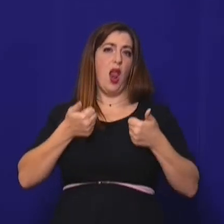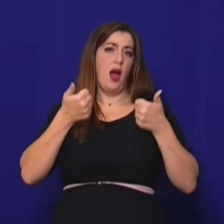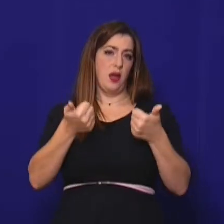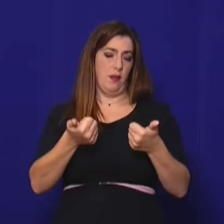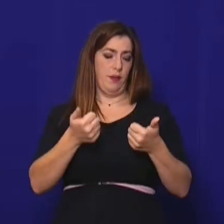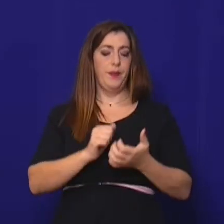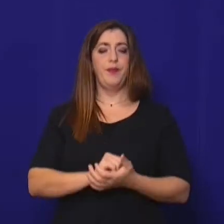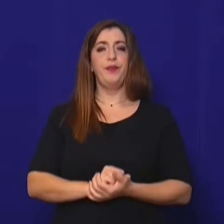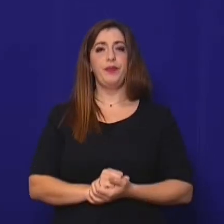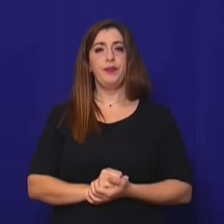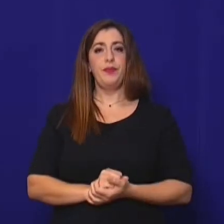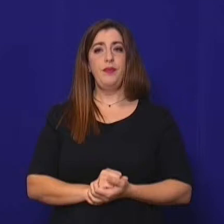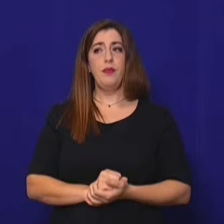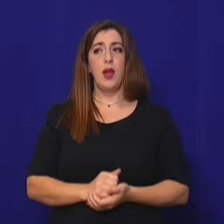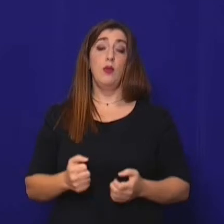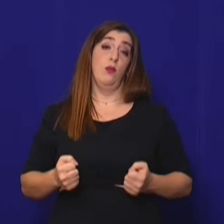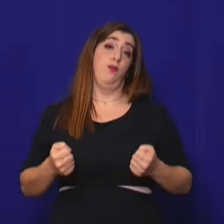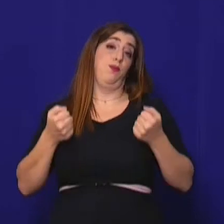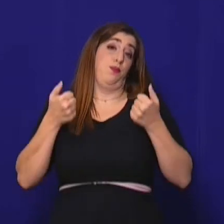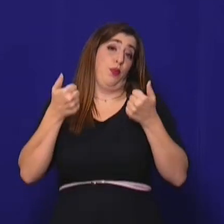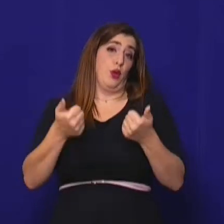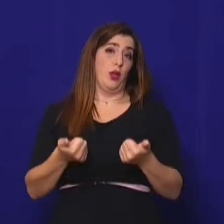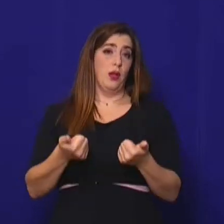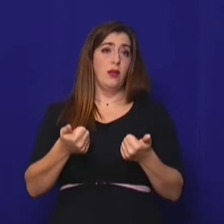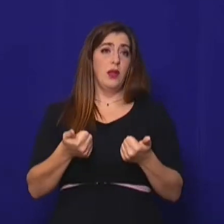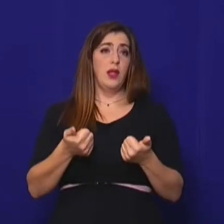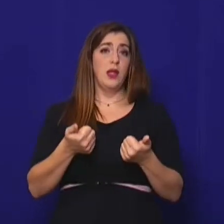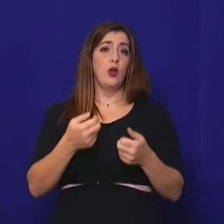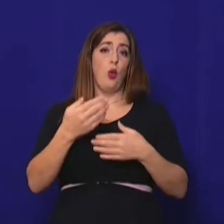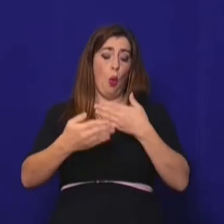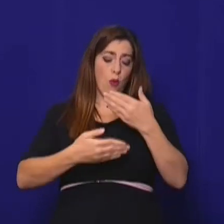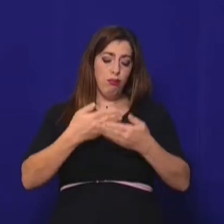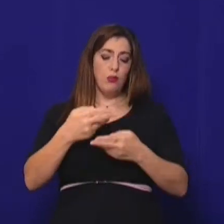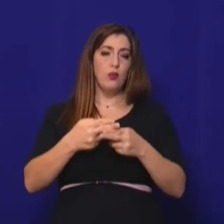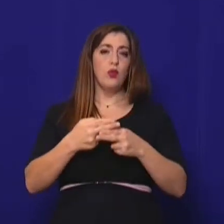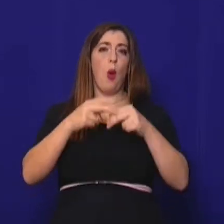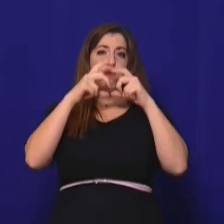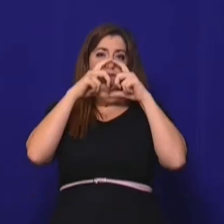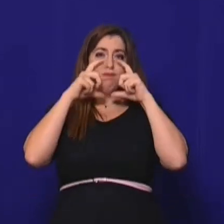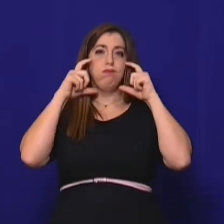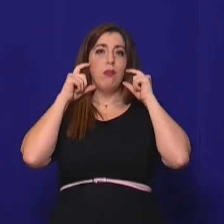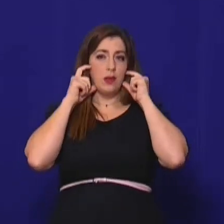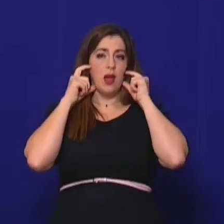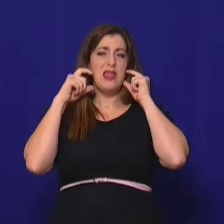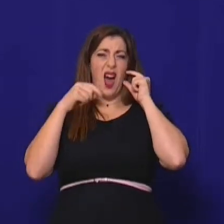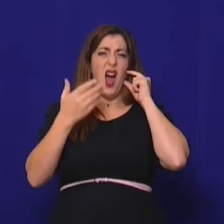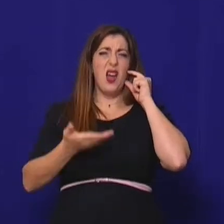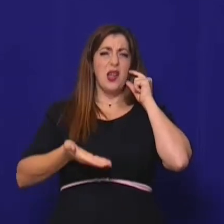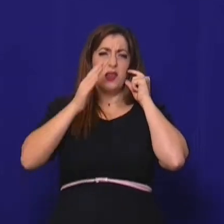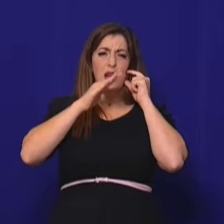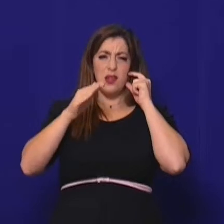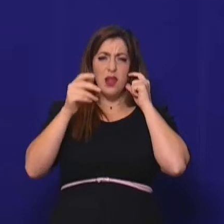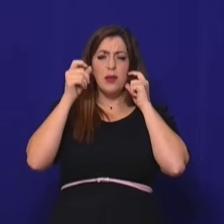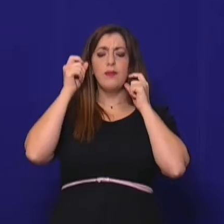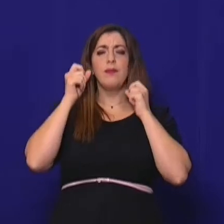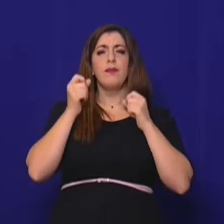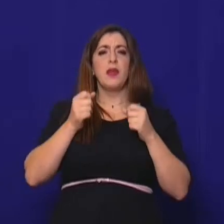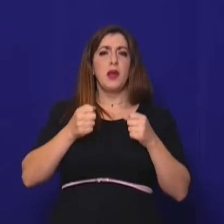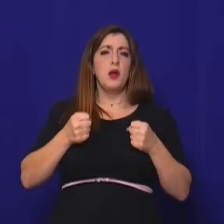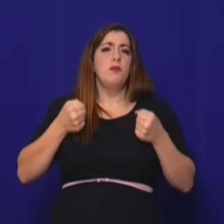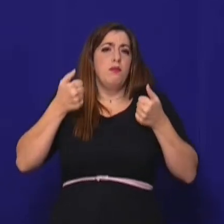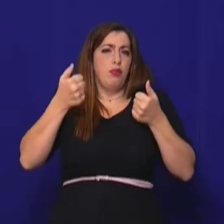xulxin. L-użu tal-maskri issa ħafna qed jindara, meta anke tħares fit-toroq naraw li l-maġġor parti tan-nies